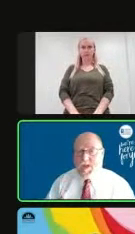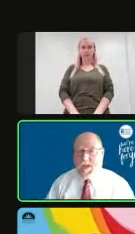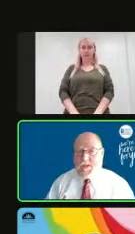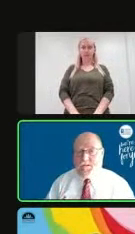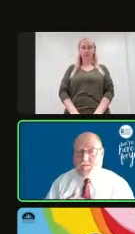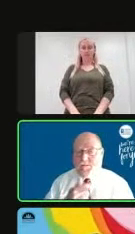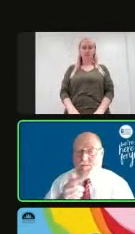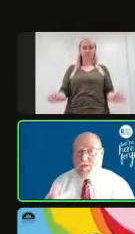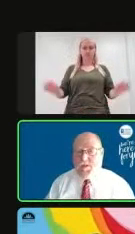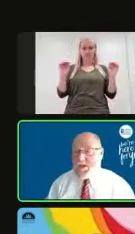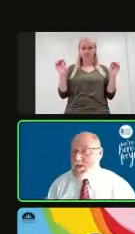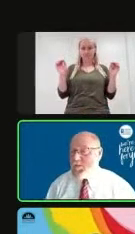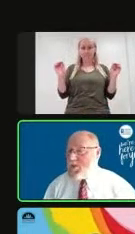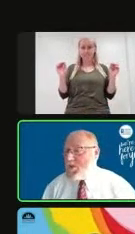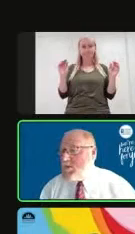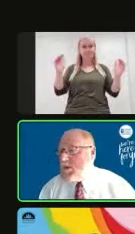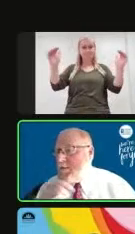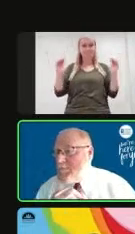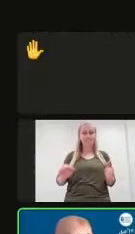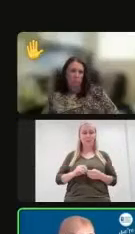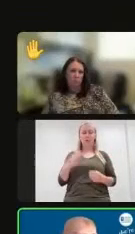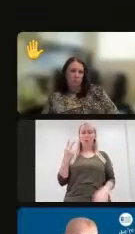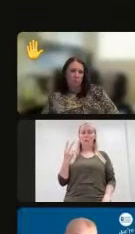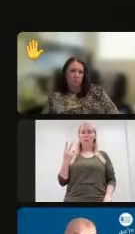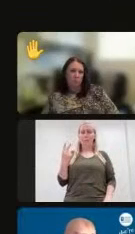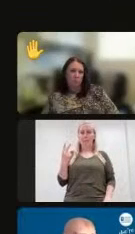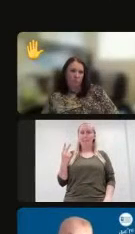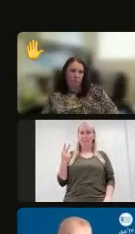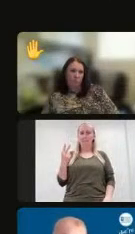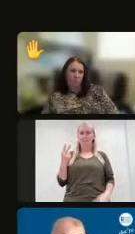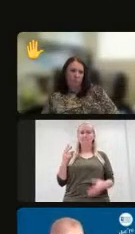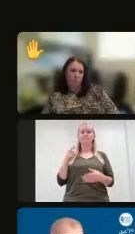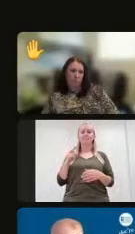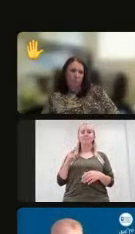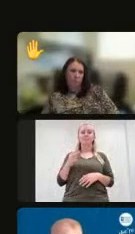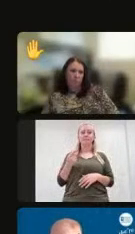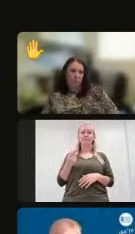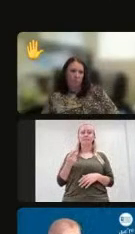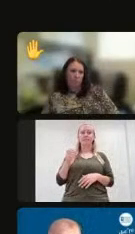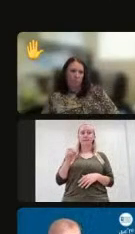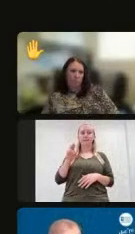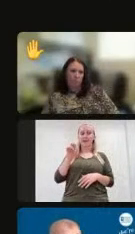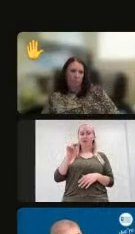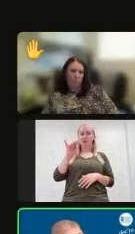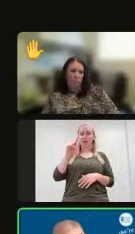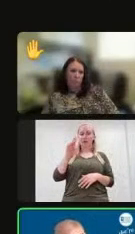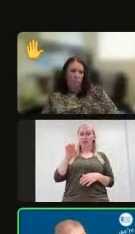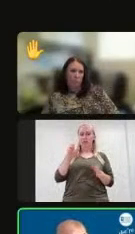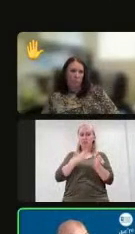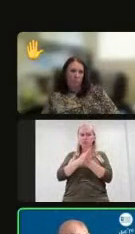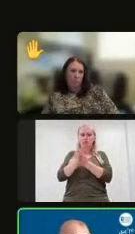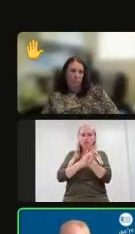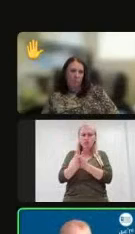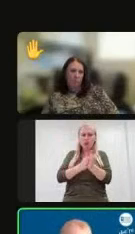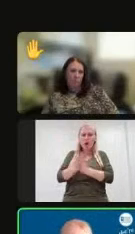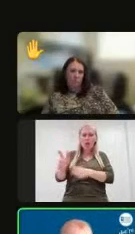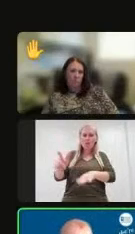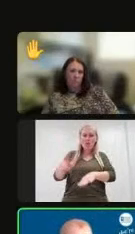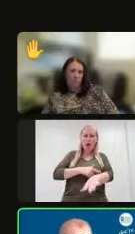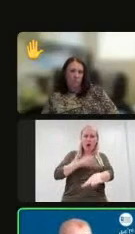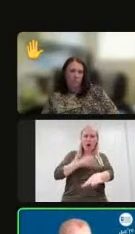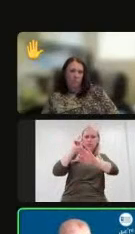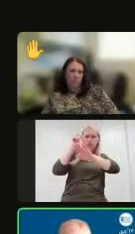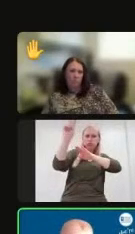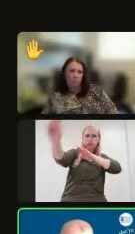Hearing none, moving on to number two, focus on governance. Cultivating a long-range vision for education through